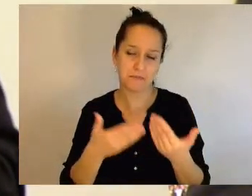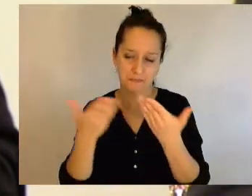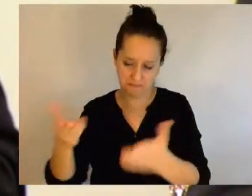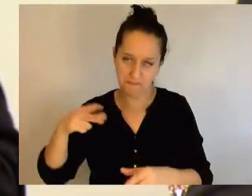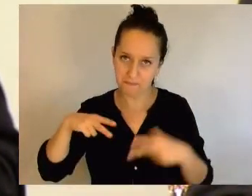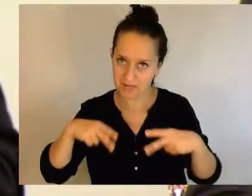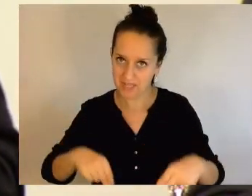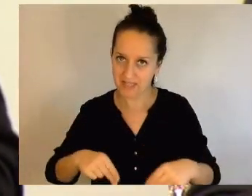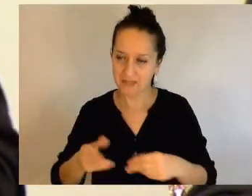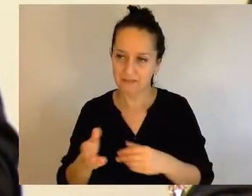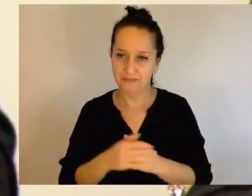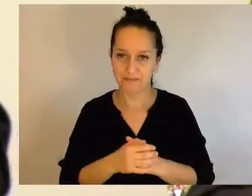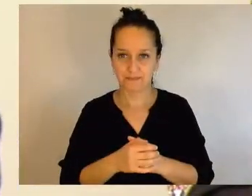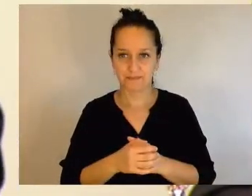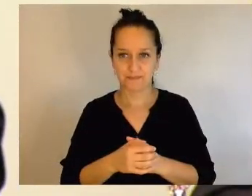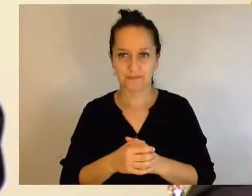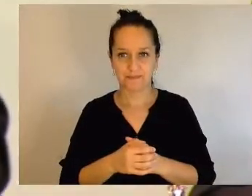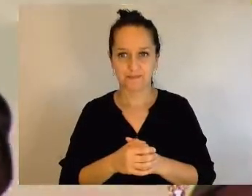minister.